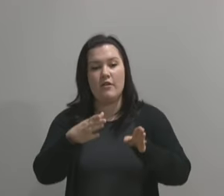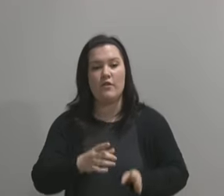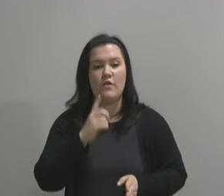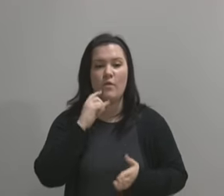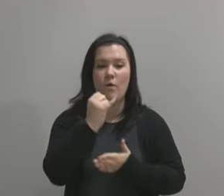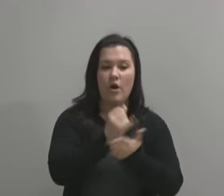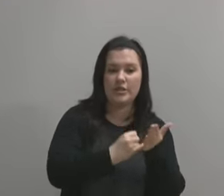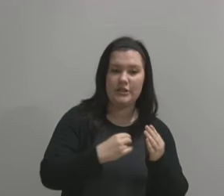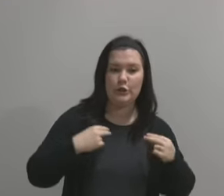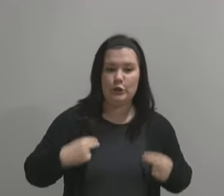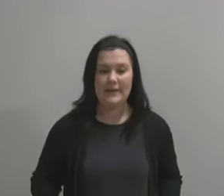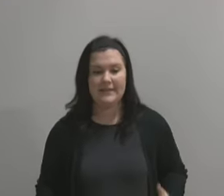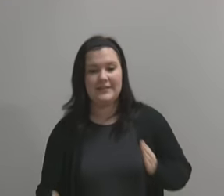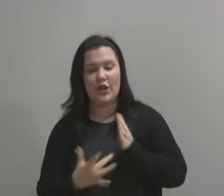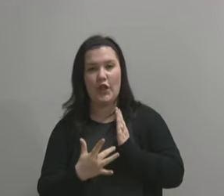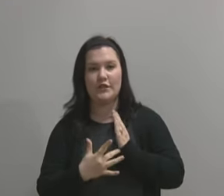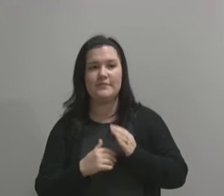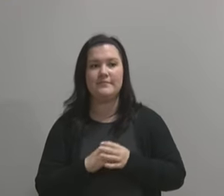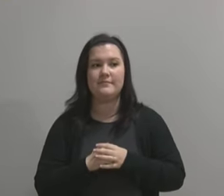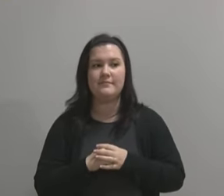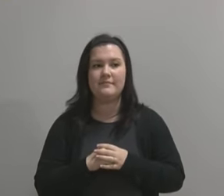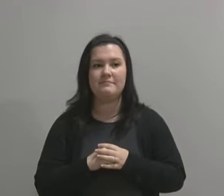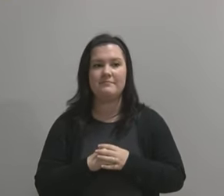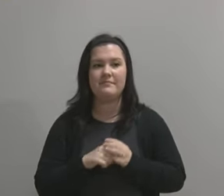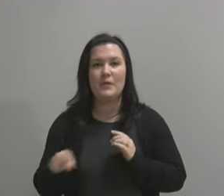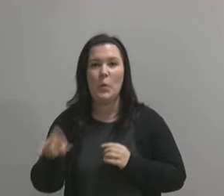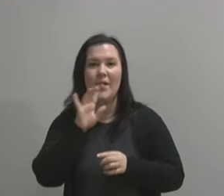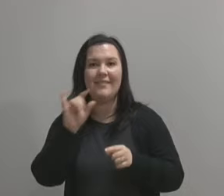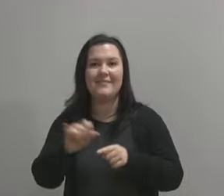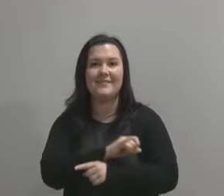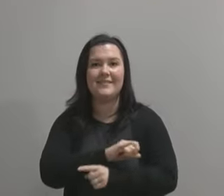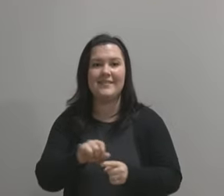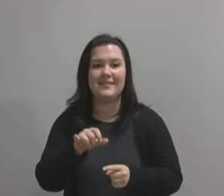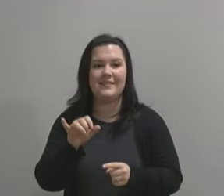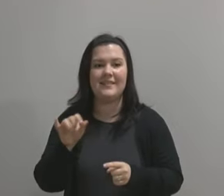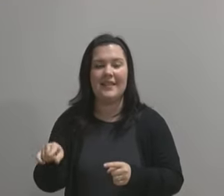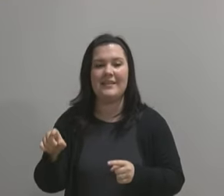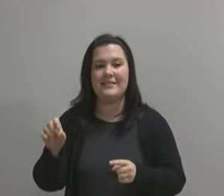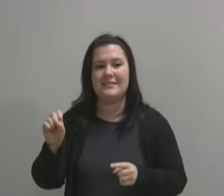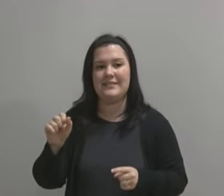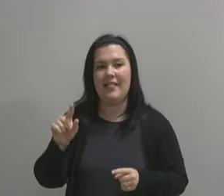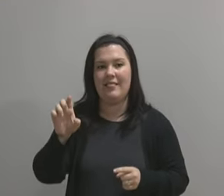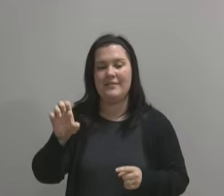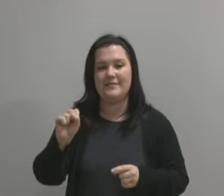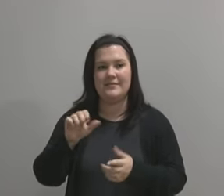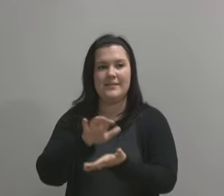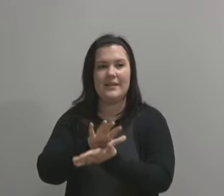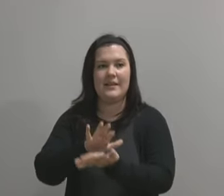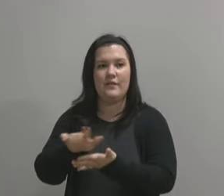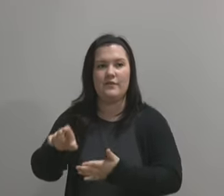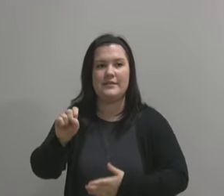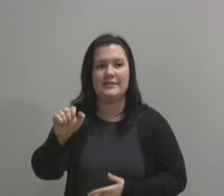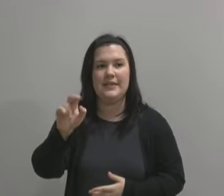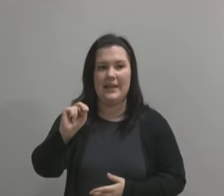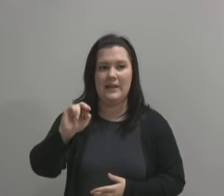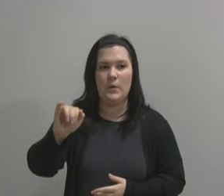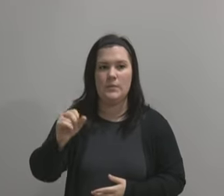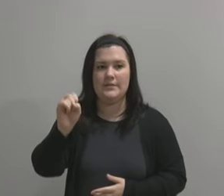and Technologies. He will be interning at the Adobe Sales Academy in San Jose, California this